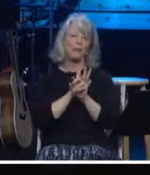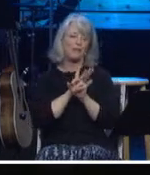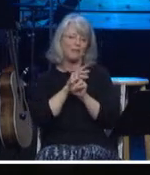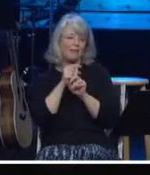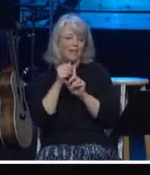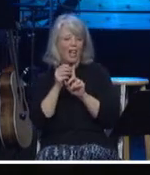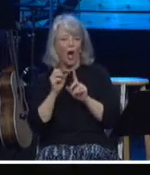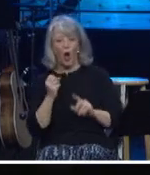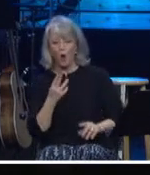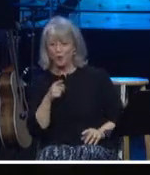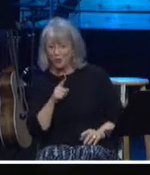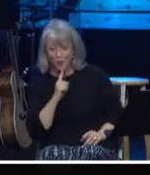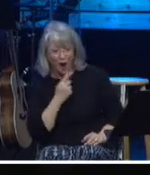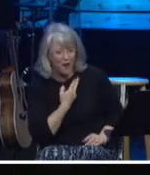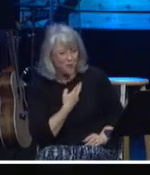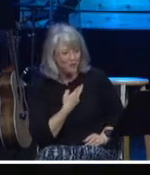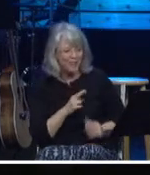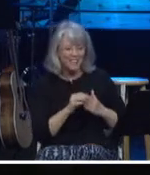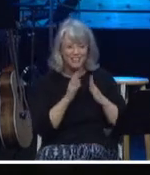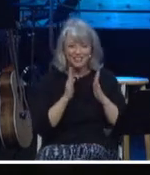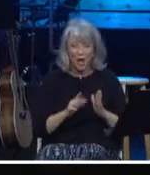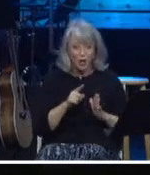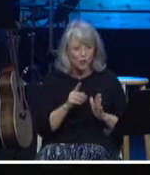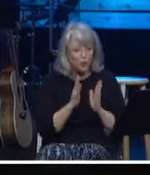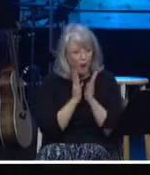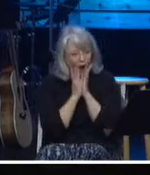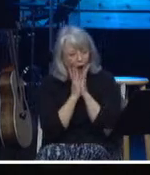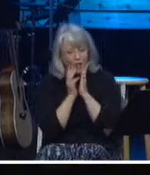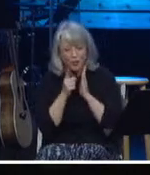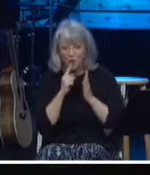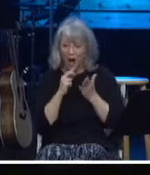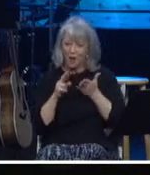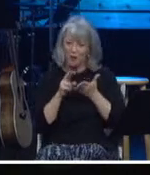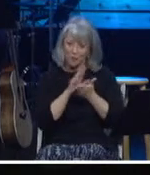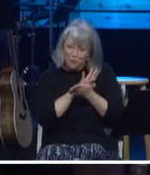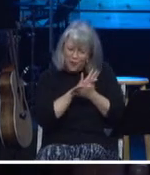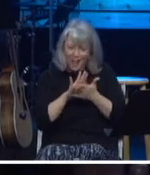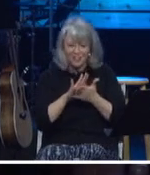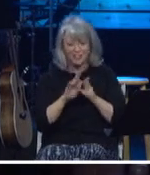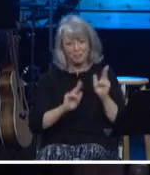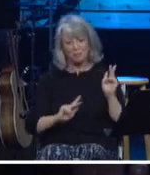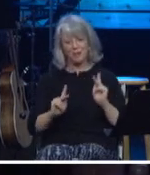Oh, you are the religious ones. You are the righteous ones.